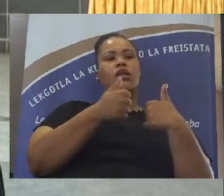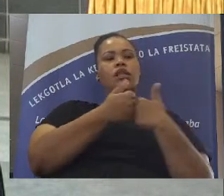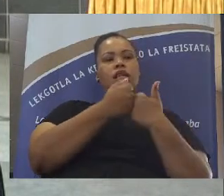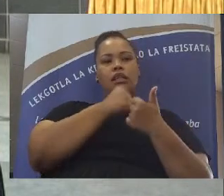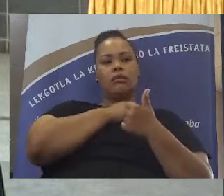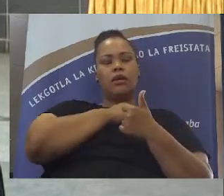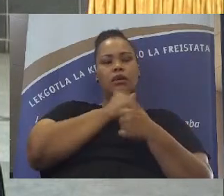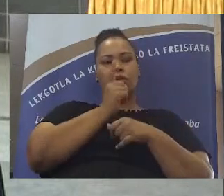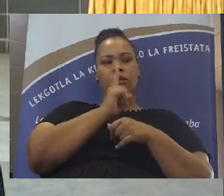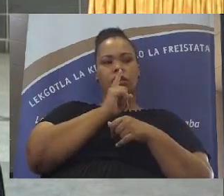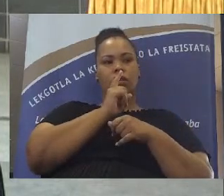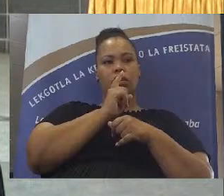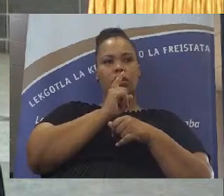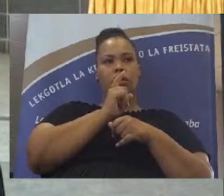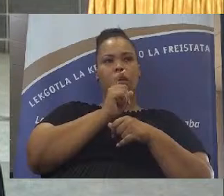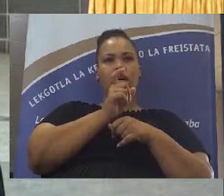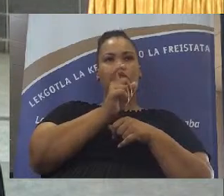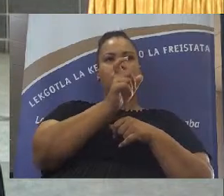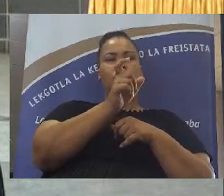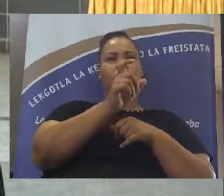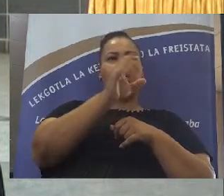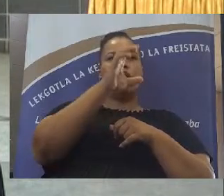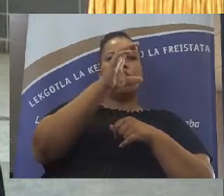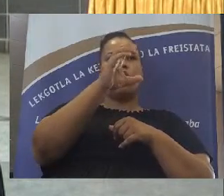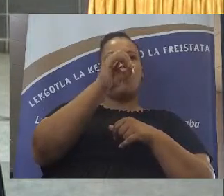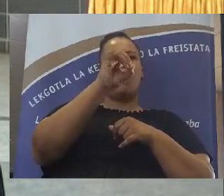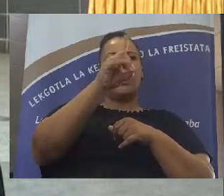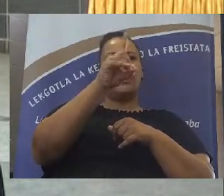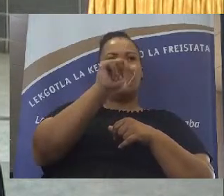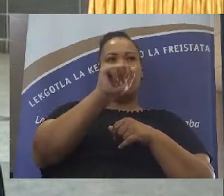was die woord Khoida.